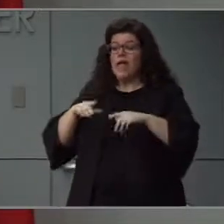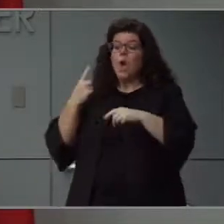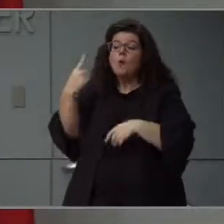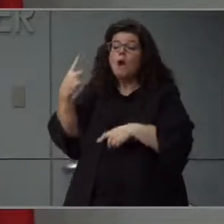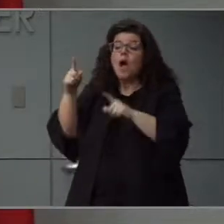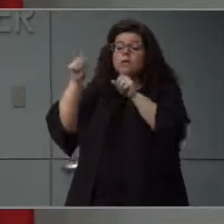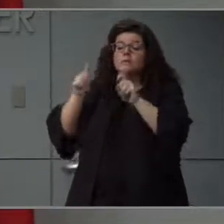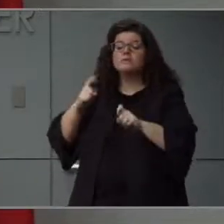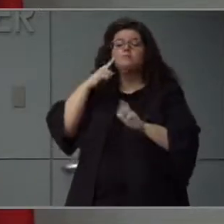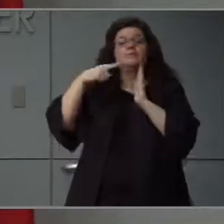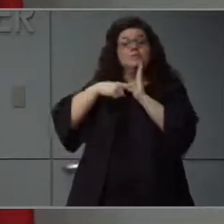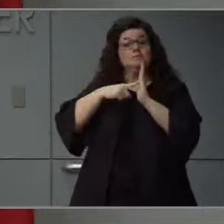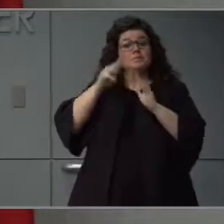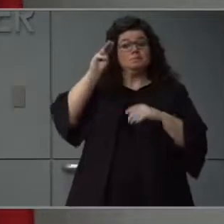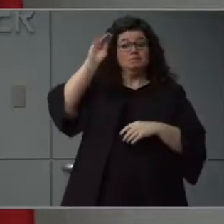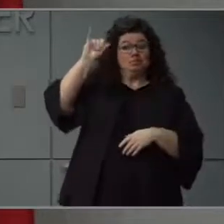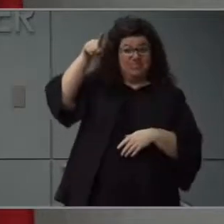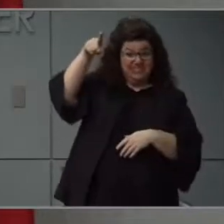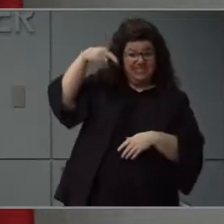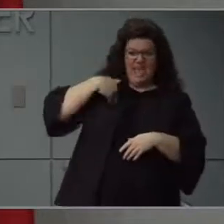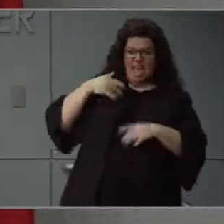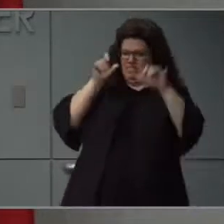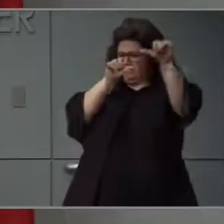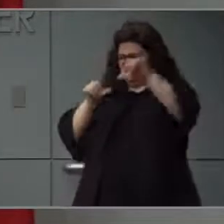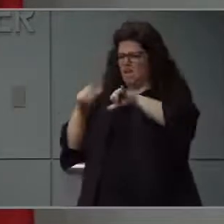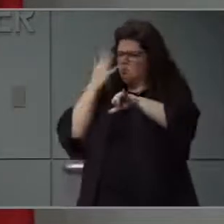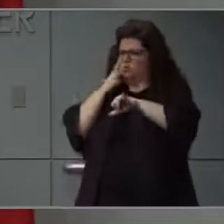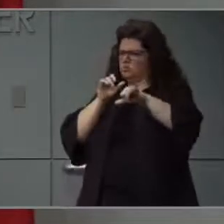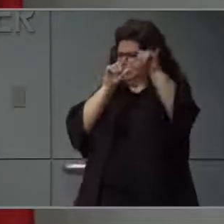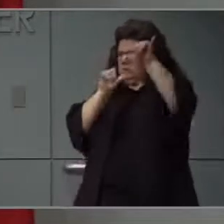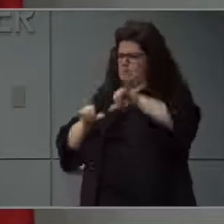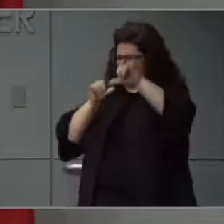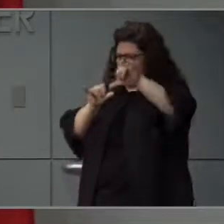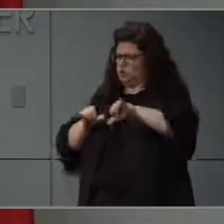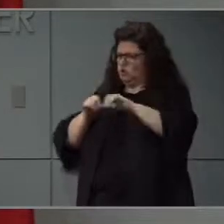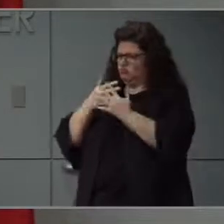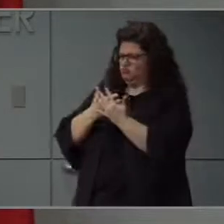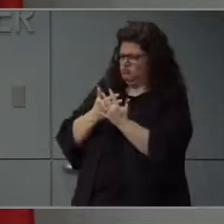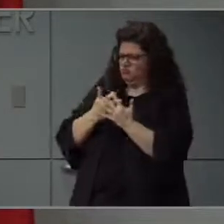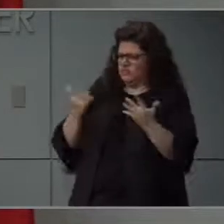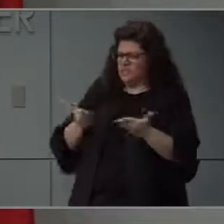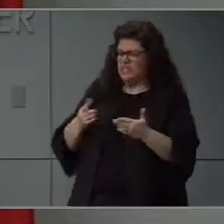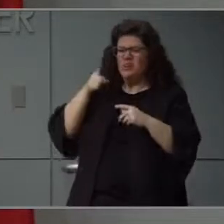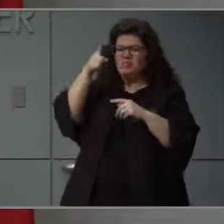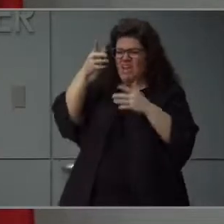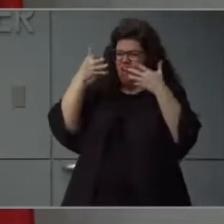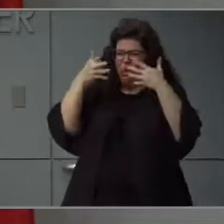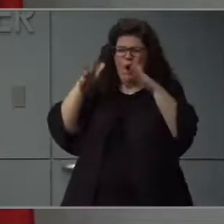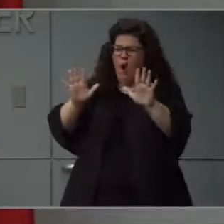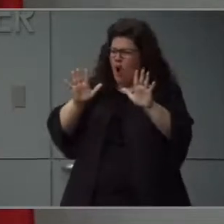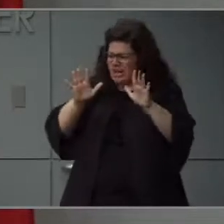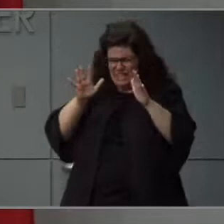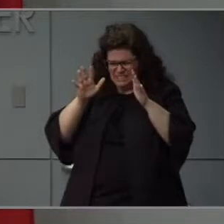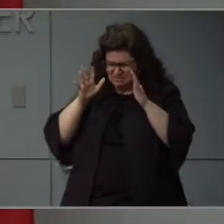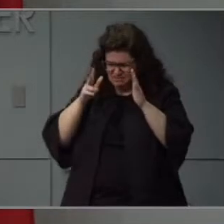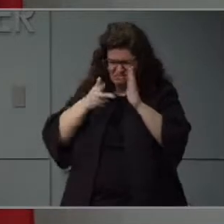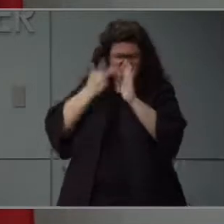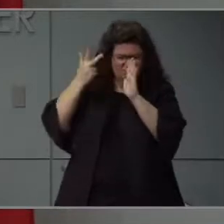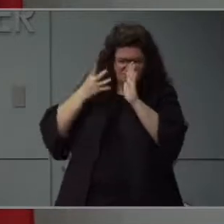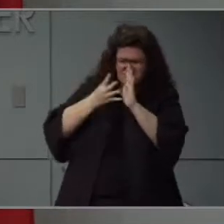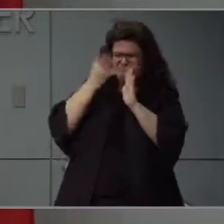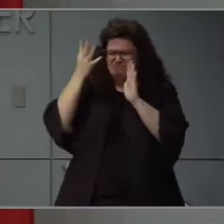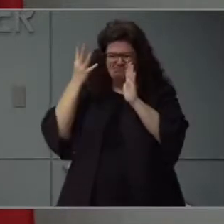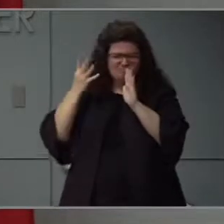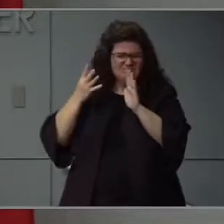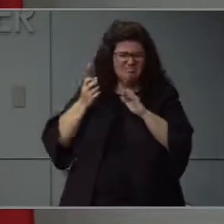example, Michigan, which has a similar inmate population, they've tested 16,000 inmates, about 12 times what we have tested.